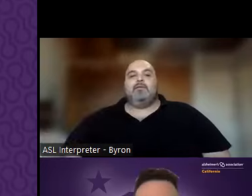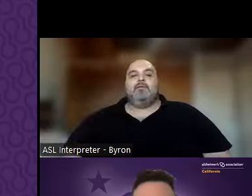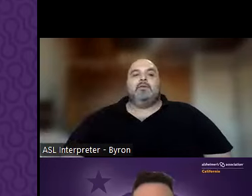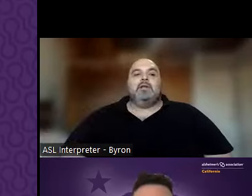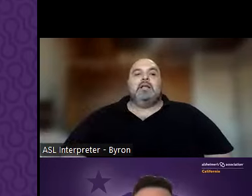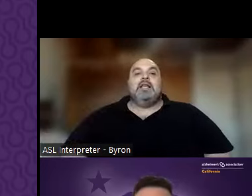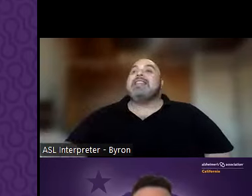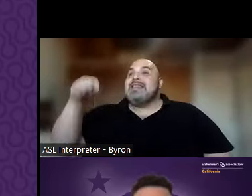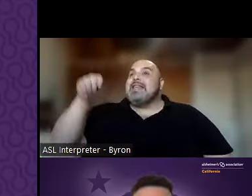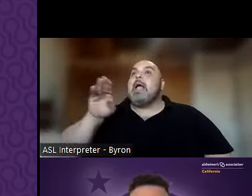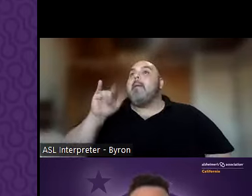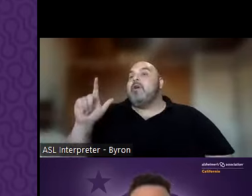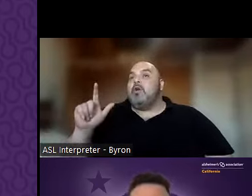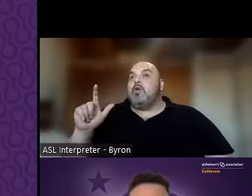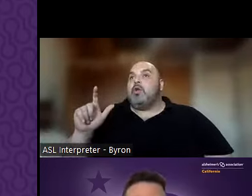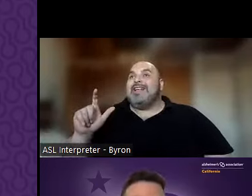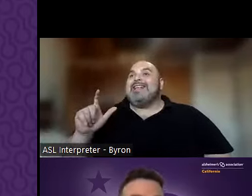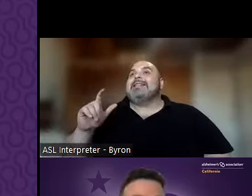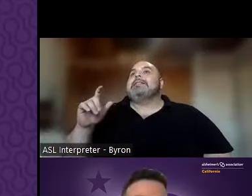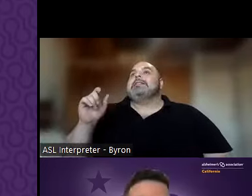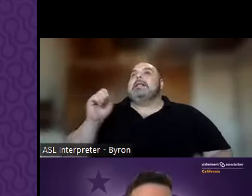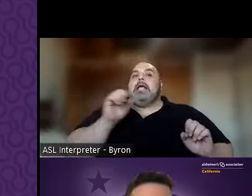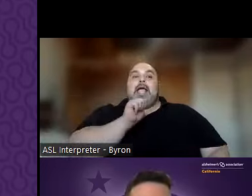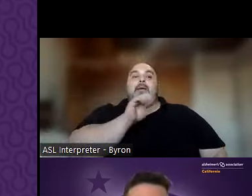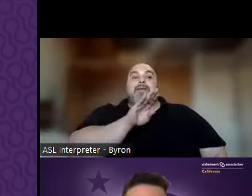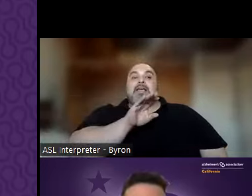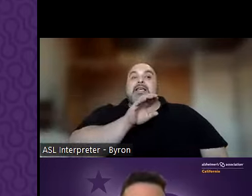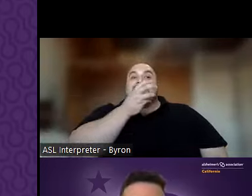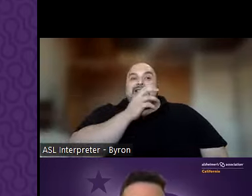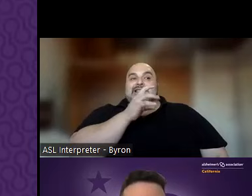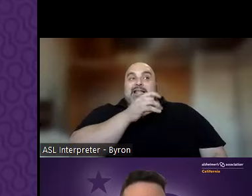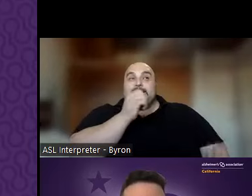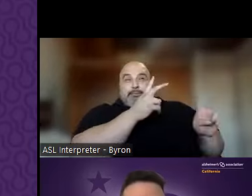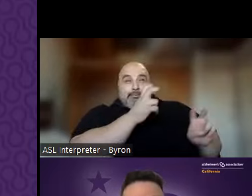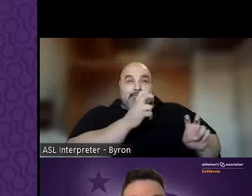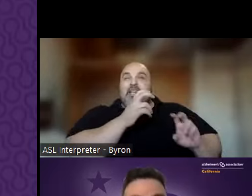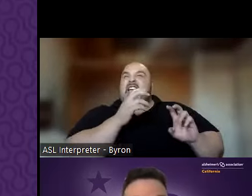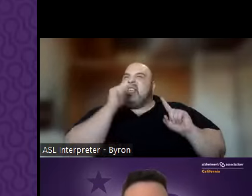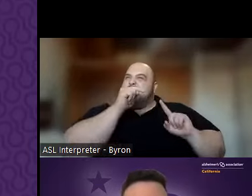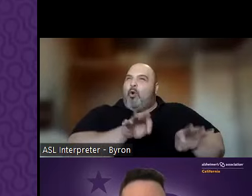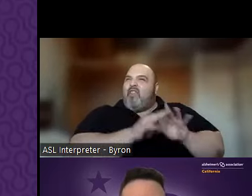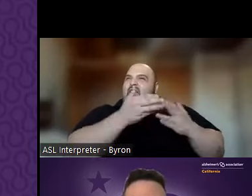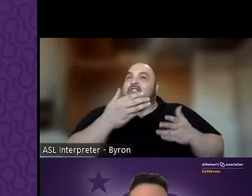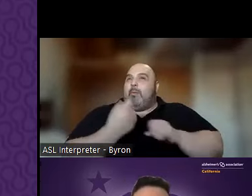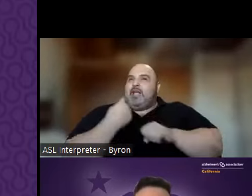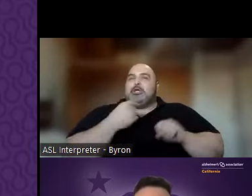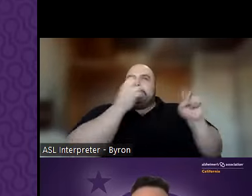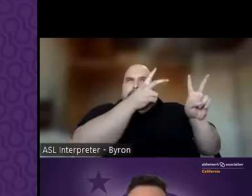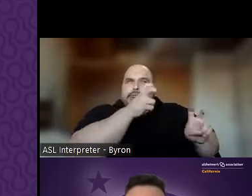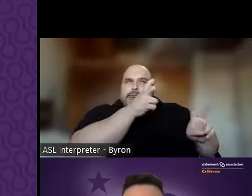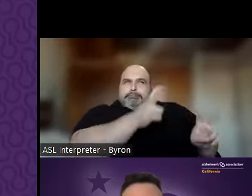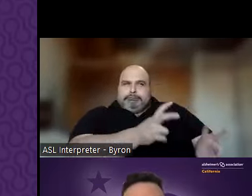And this bill takes a key component of AB 1618 by Assemblymember Aguiar-Curry from last year